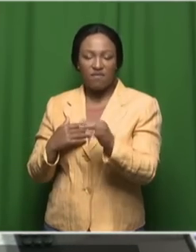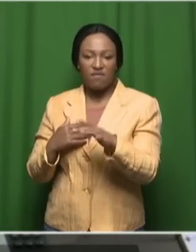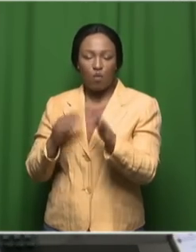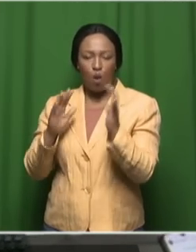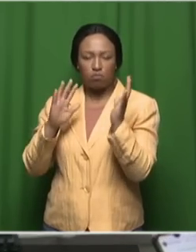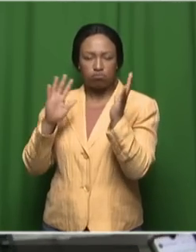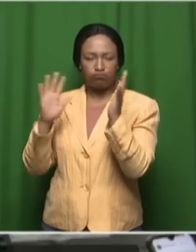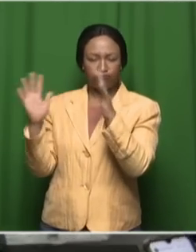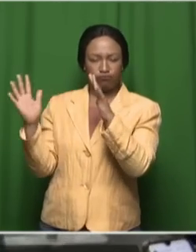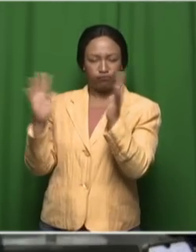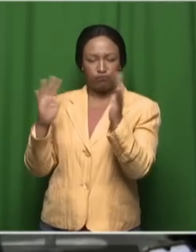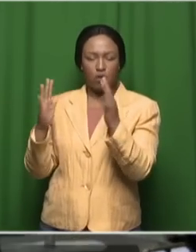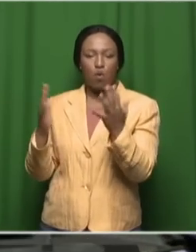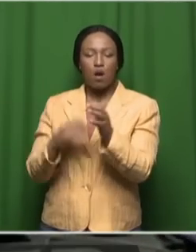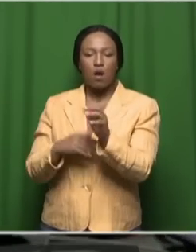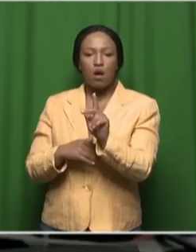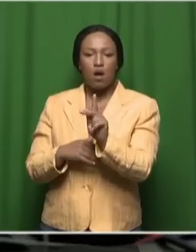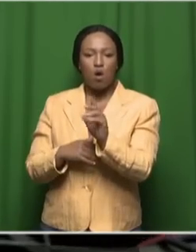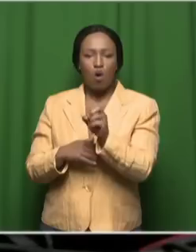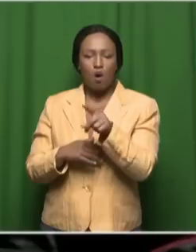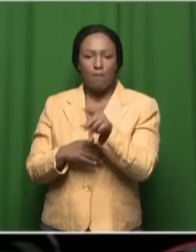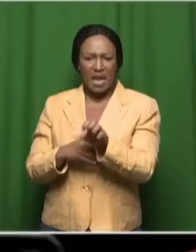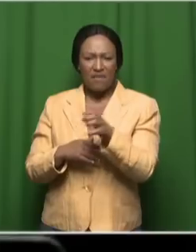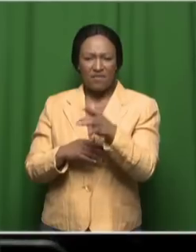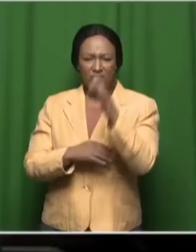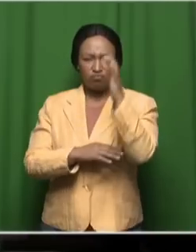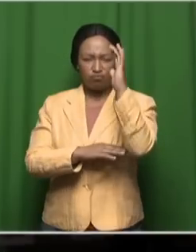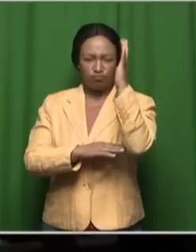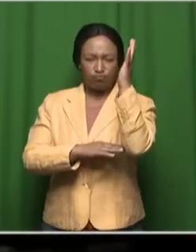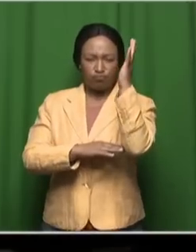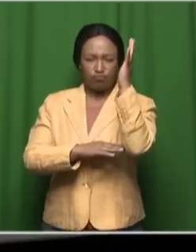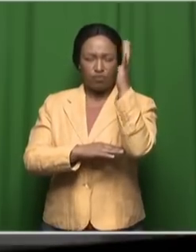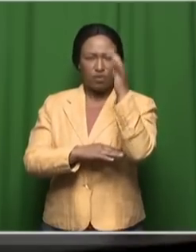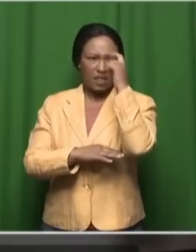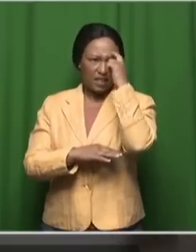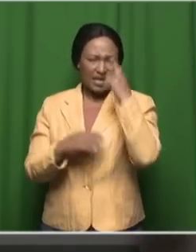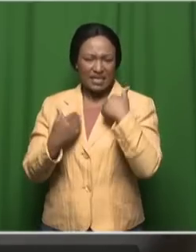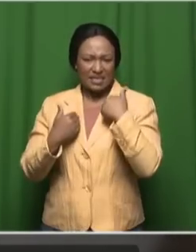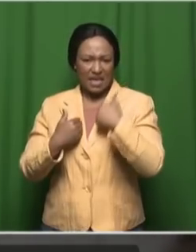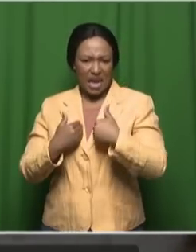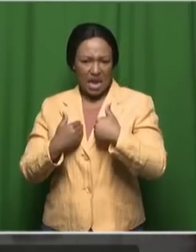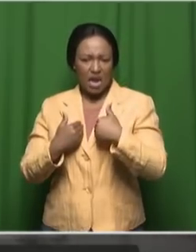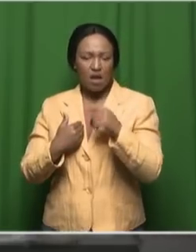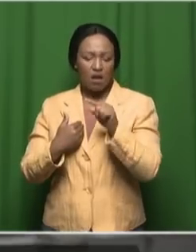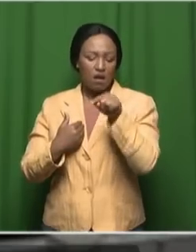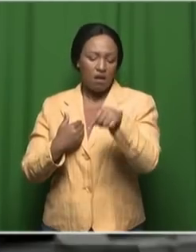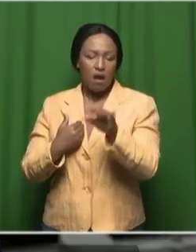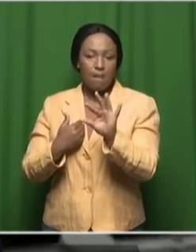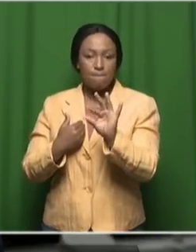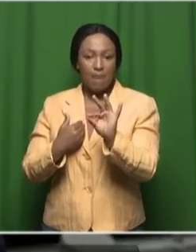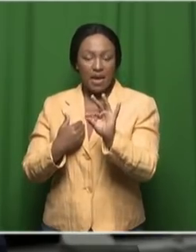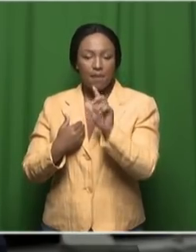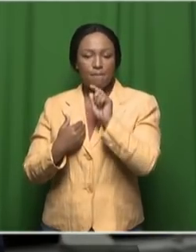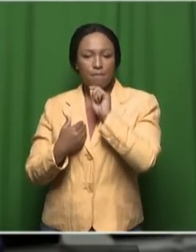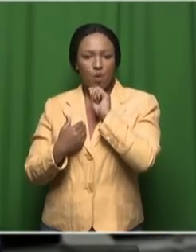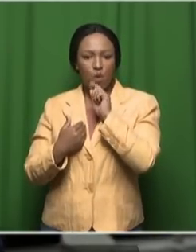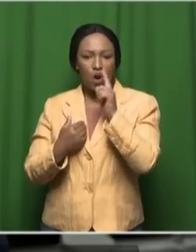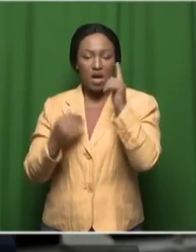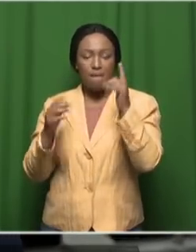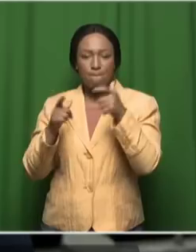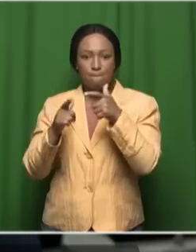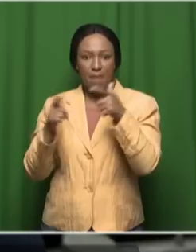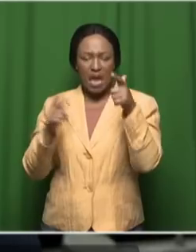well in Cork Bay. I think through Sunday night into Monday morning, there was lots of trees and huge trees